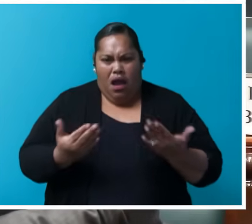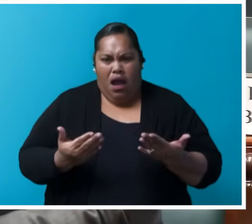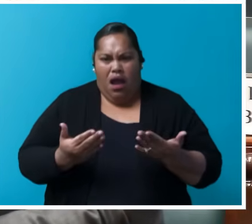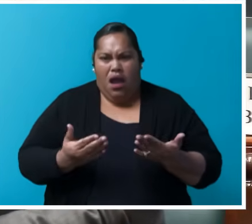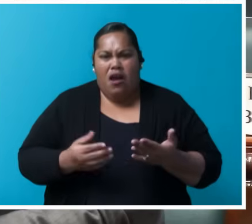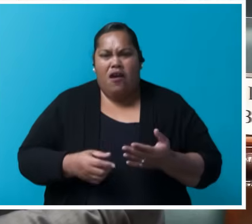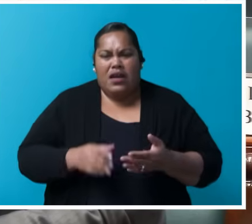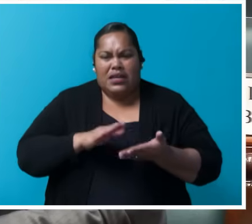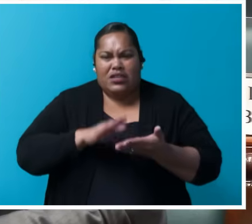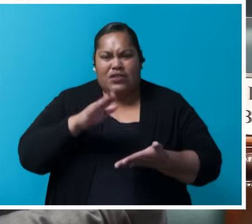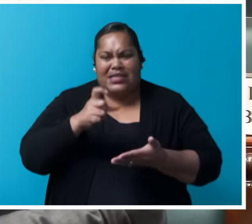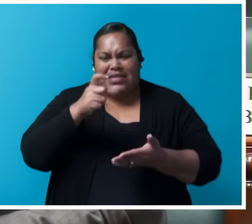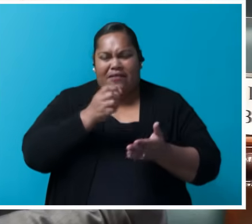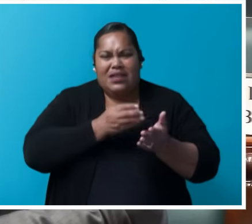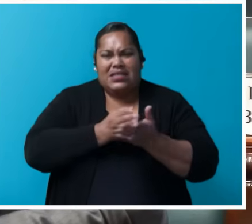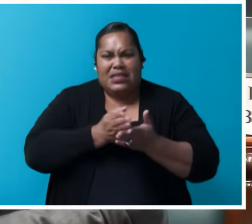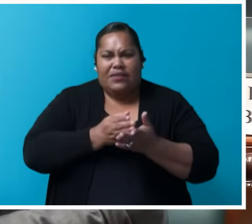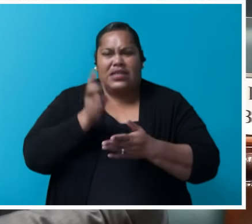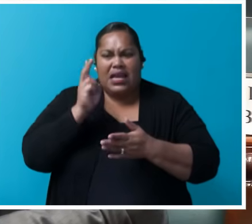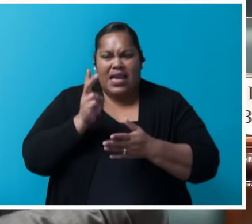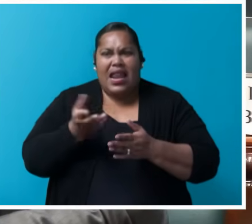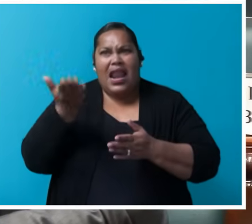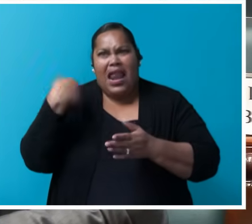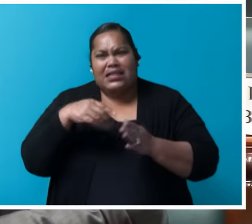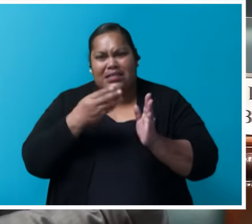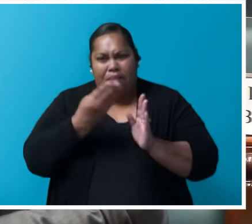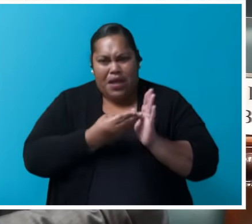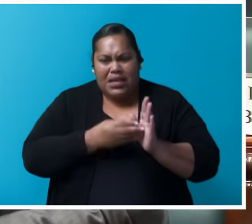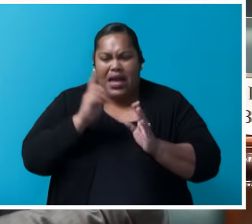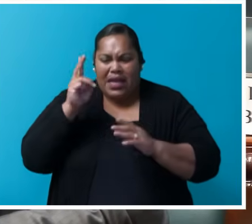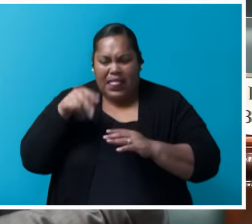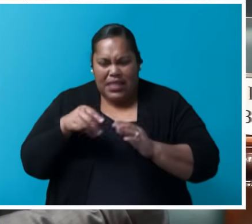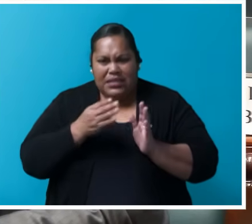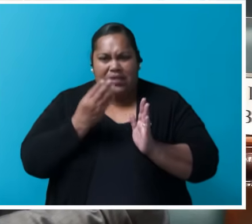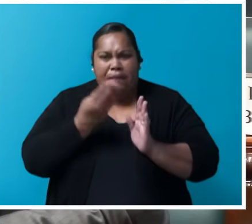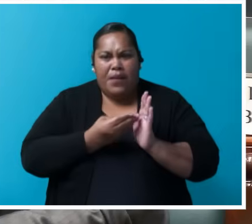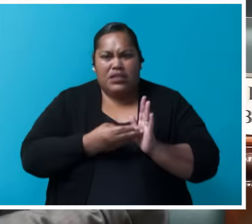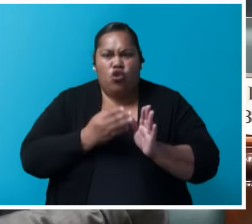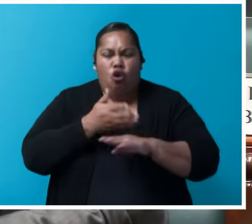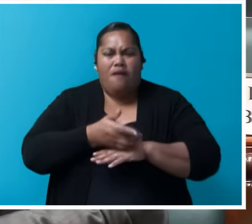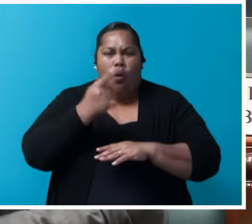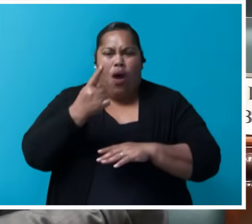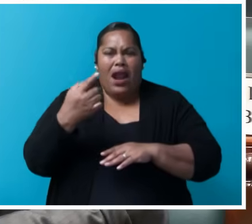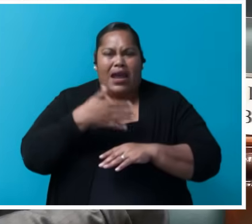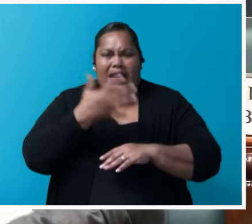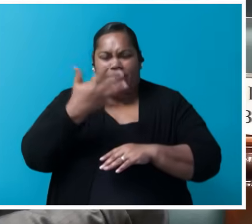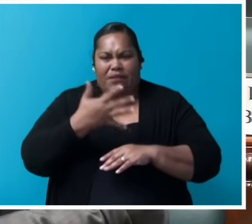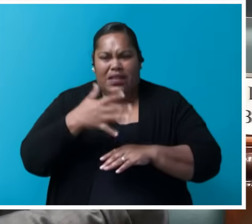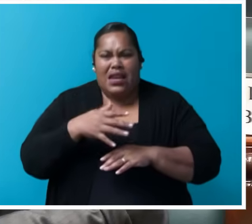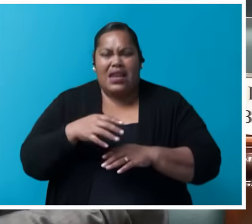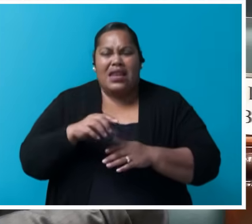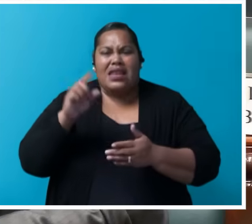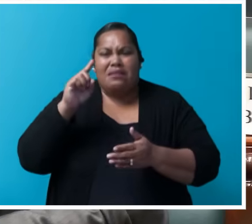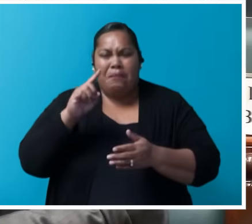civil servants in the last budget and then again in this budget, adding over $115 million into the pockets of civil